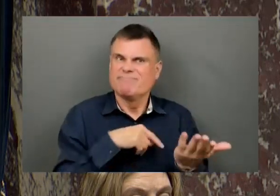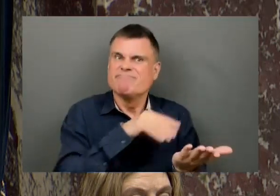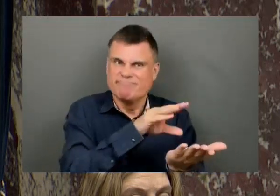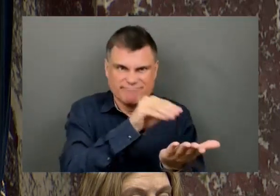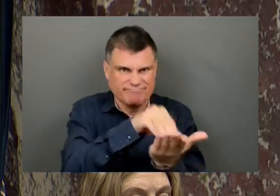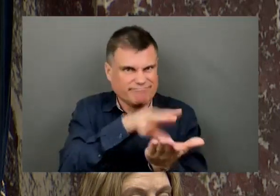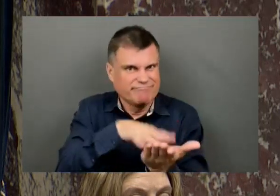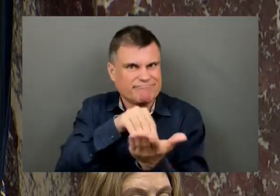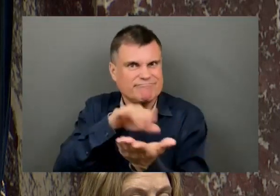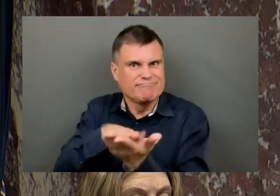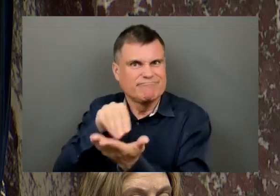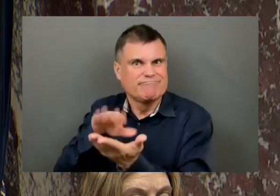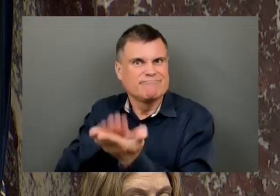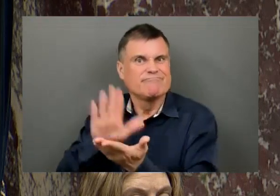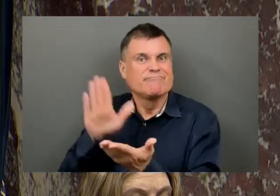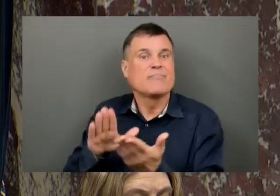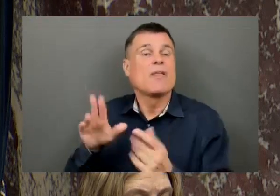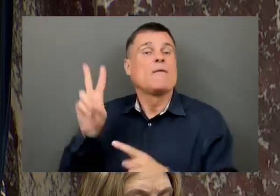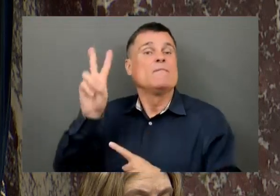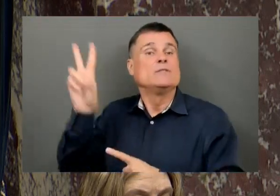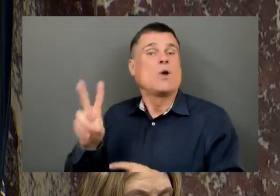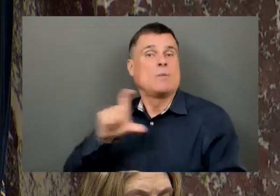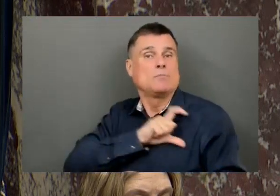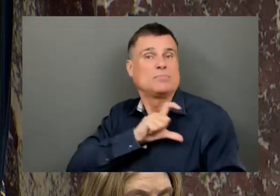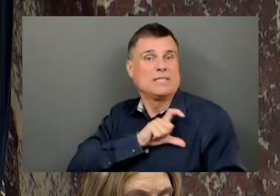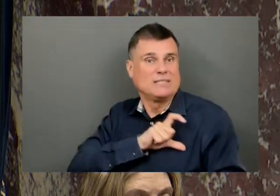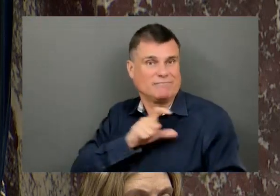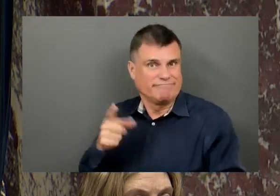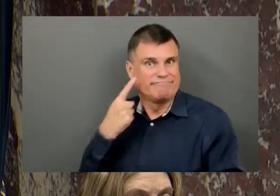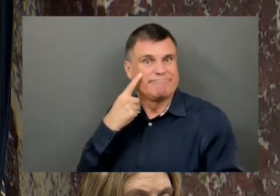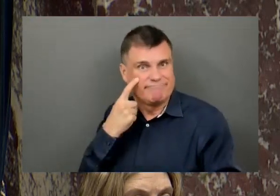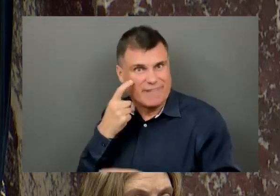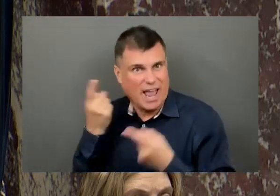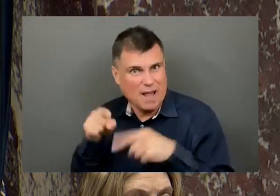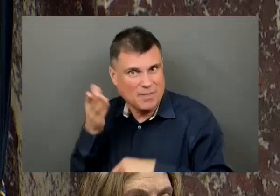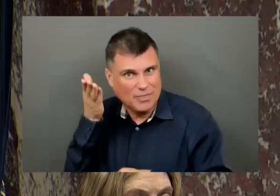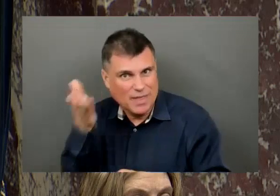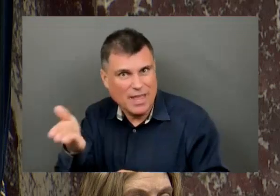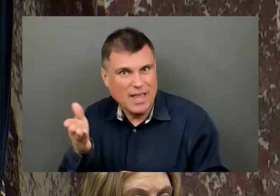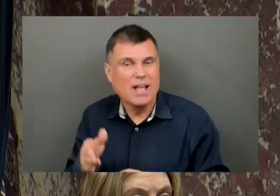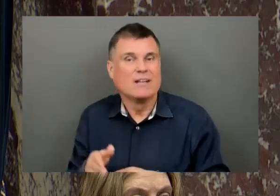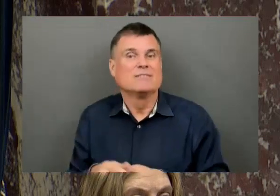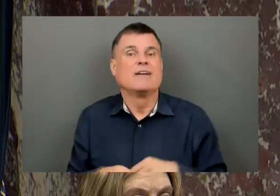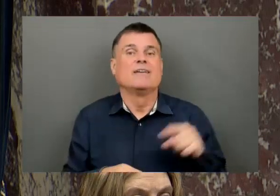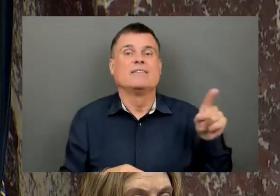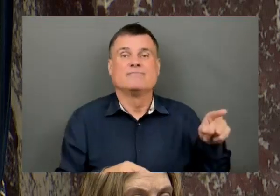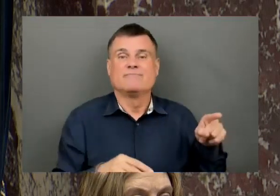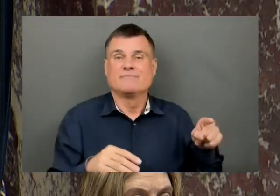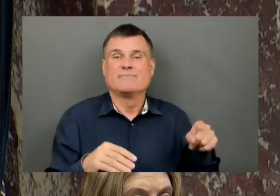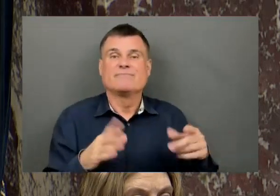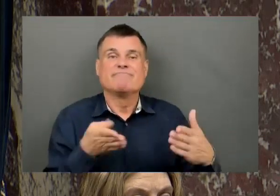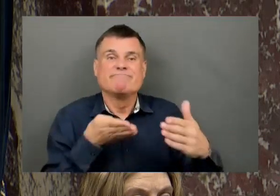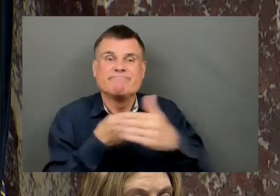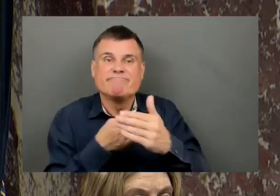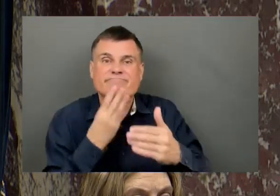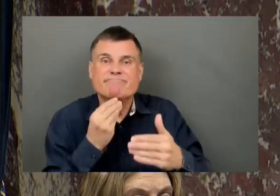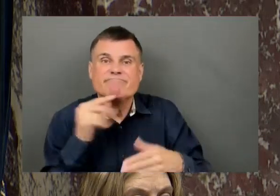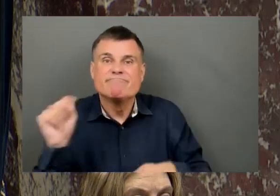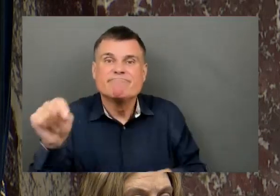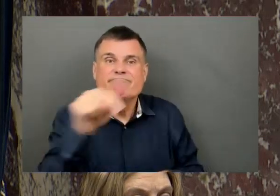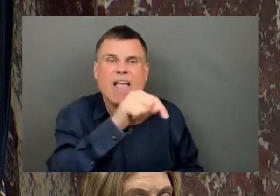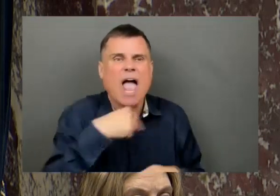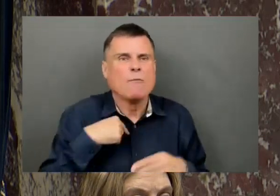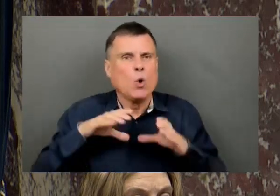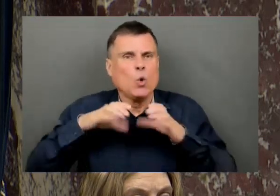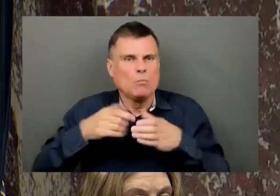ongoing violations of criminal laws by Victoria's anti-Semitic extremists and the legal basis on which other blockades and hate speech have